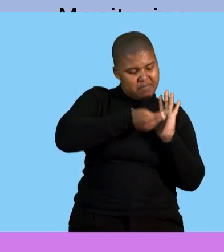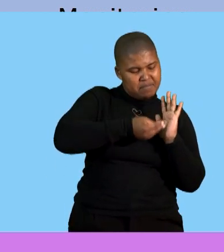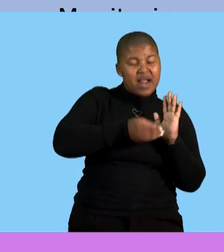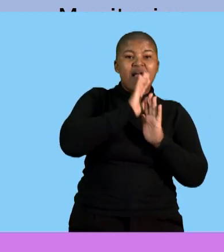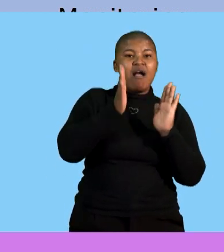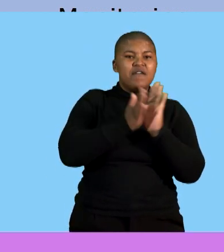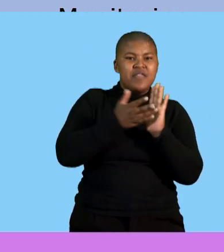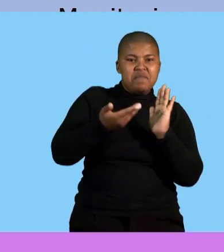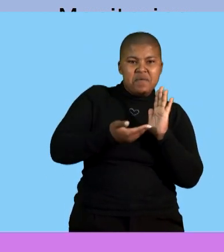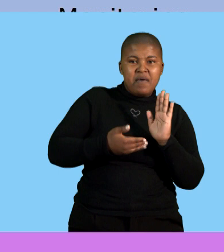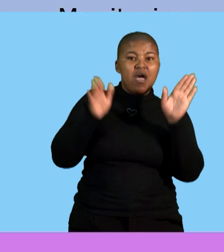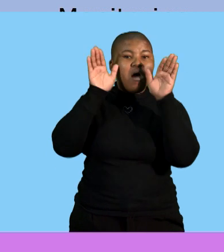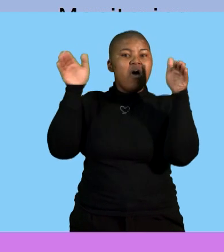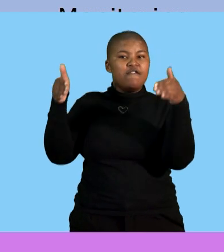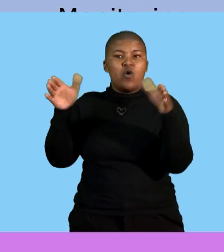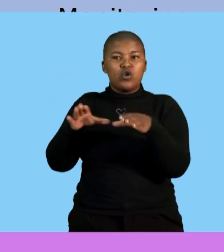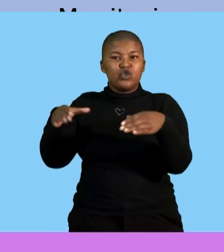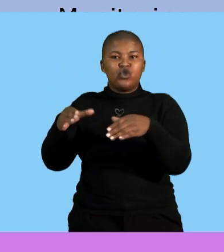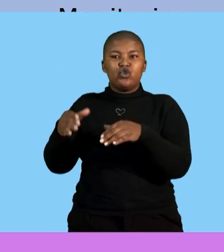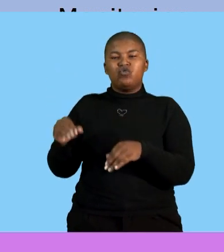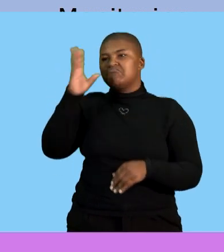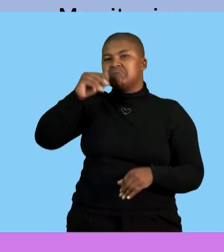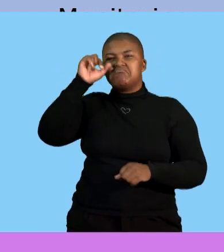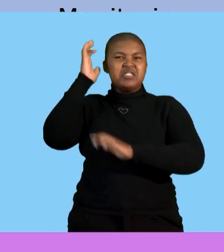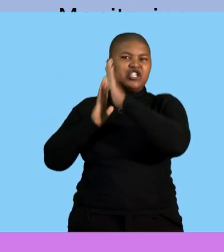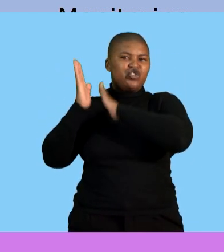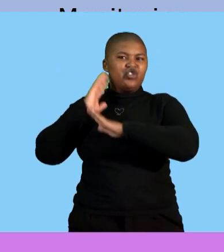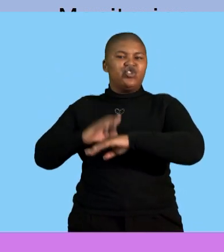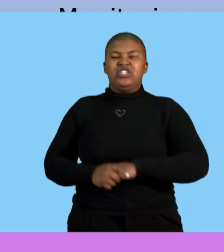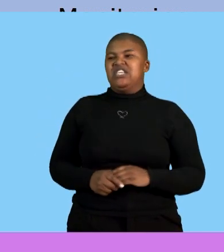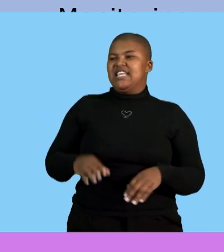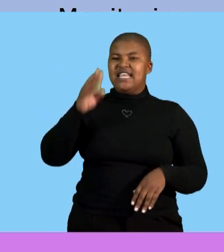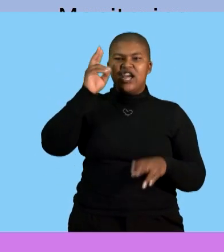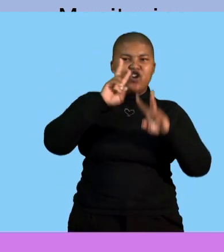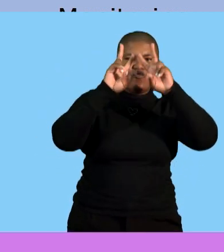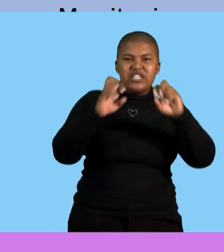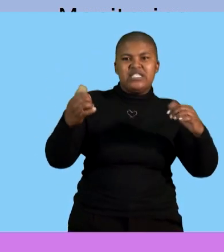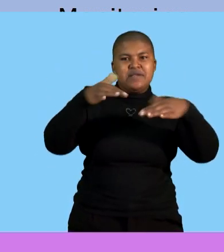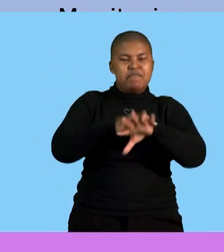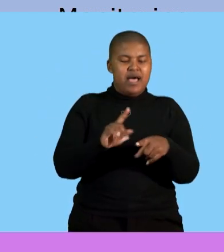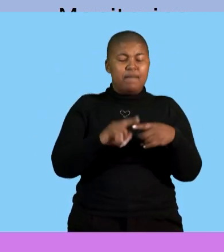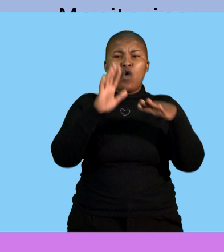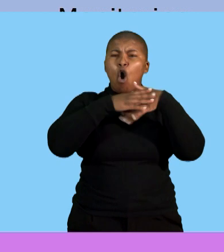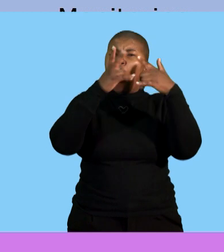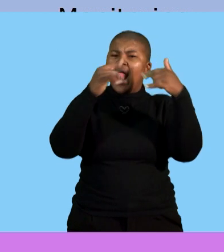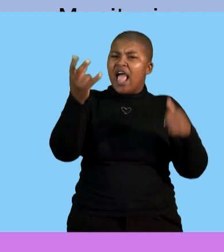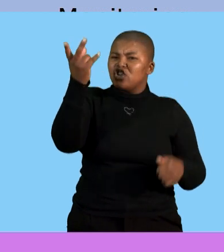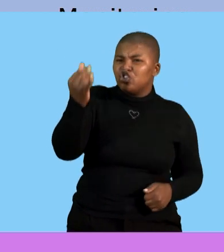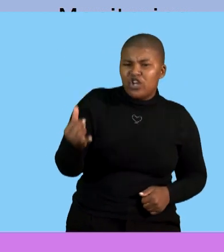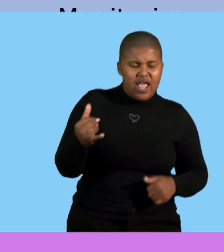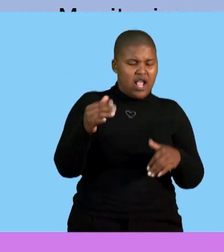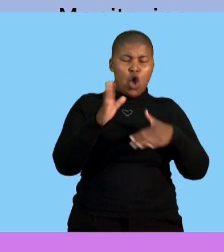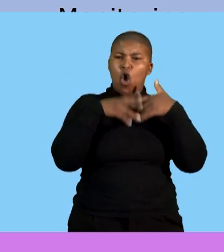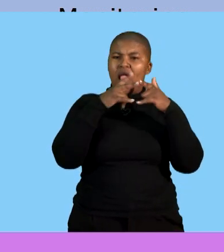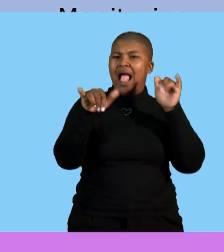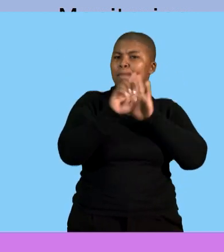focus group, oral histories, combination research, online tracking, online market analysis,